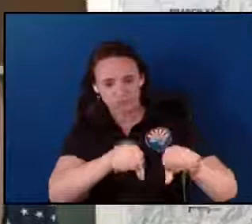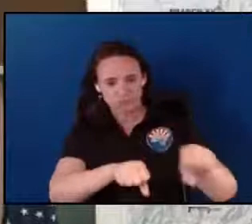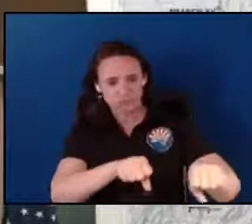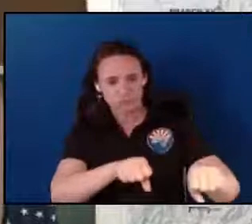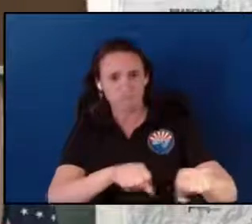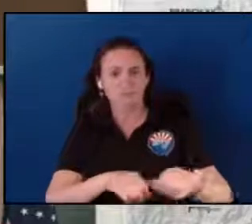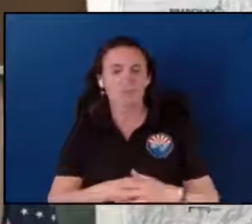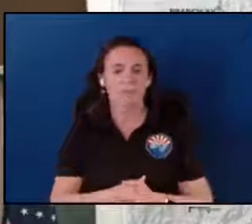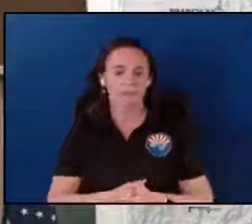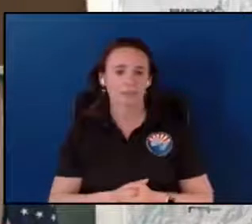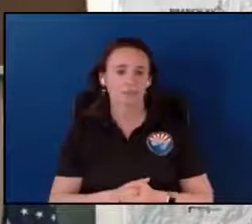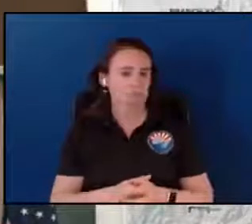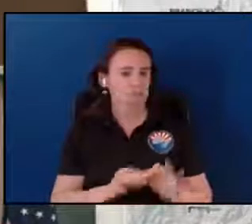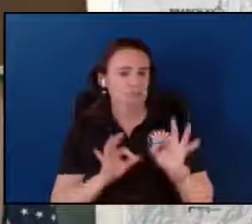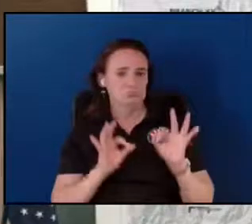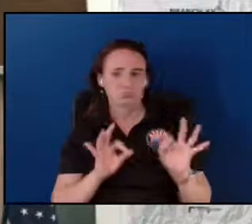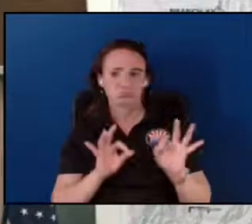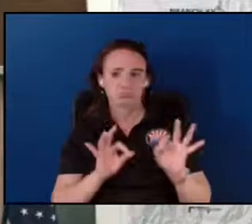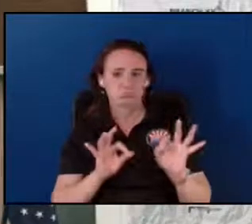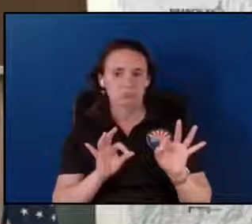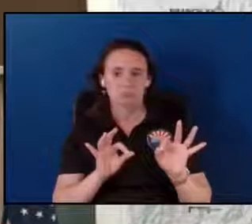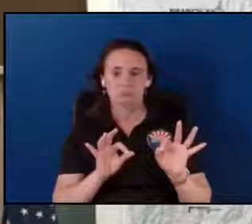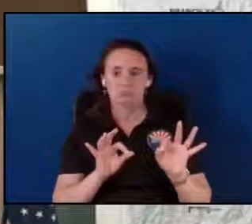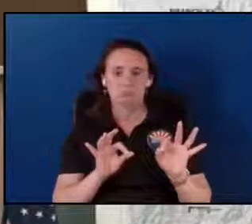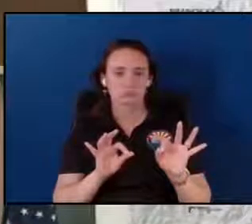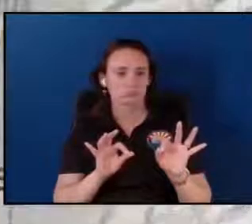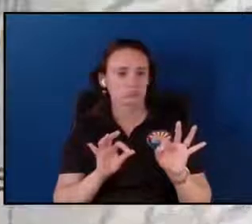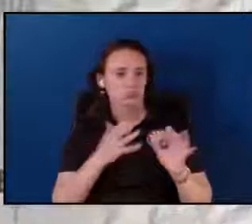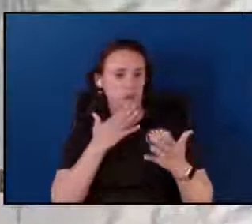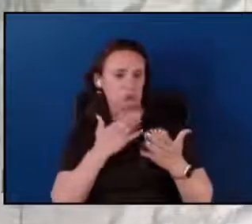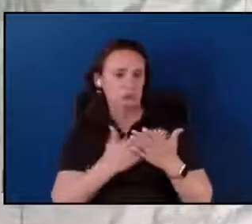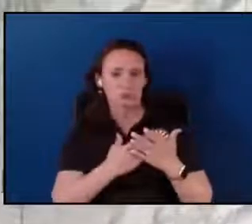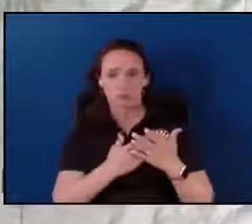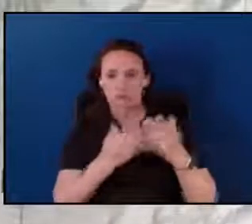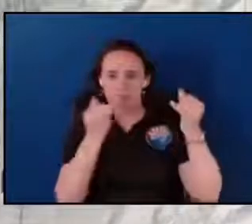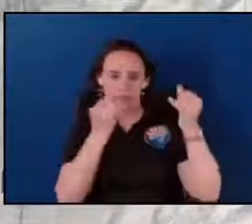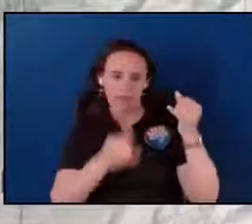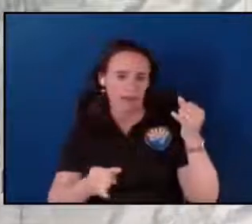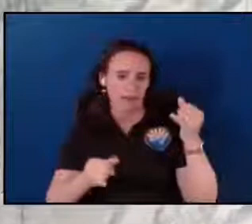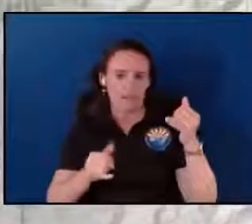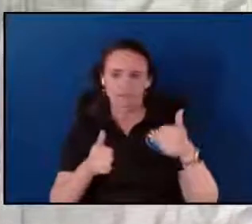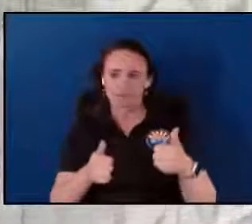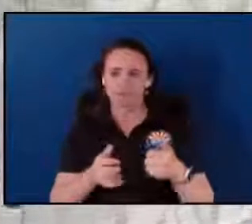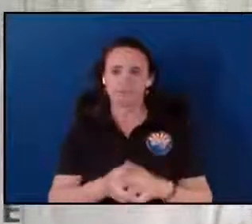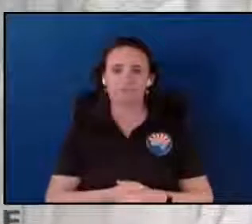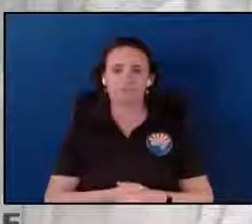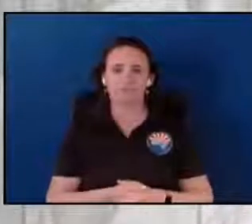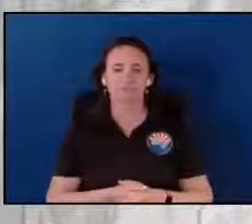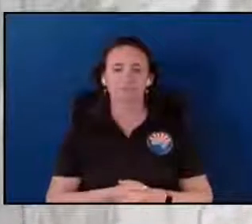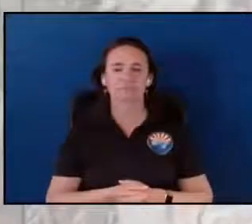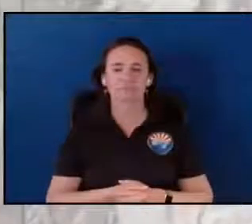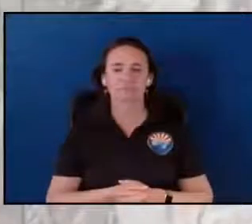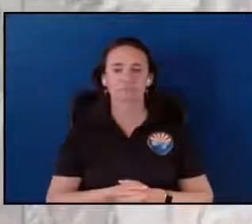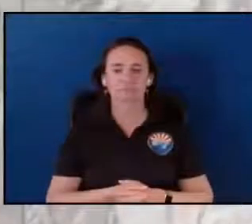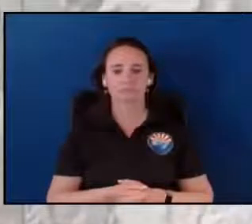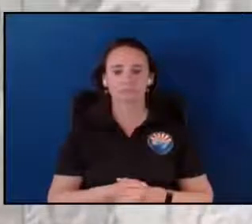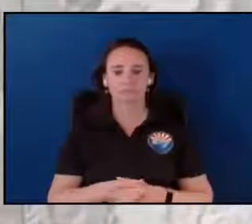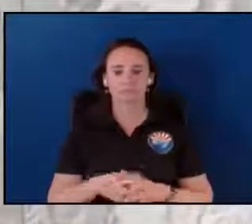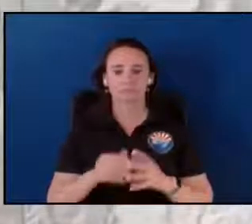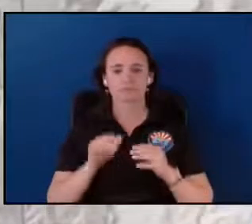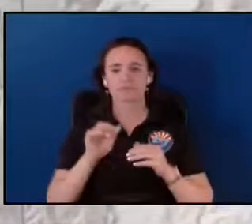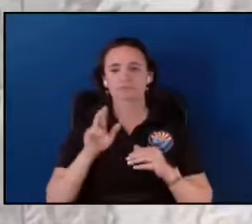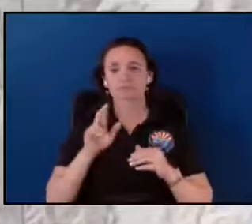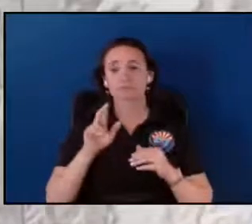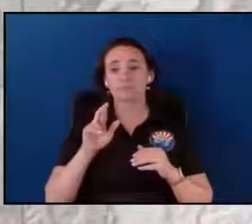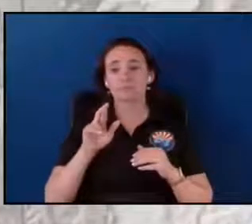looking like it's a valid, solid line. Moving on up to Redoso Ridge,